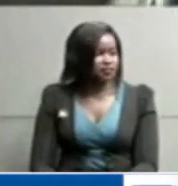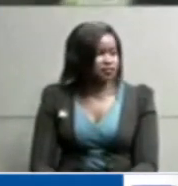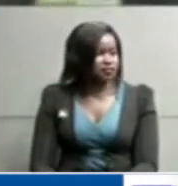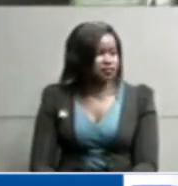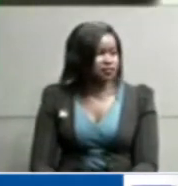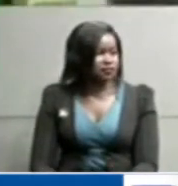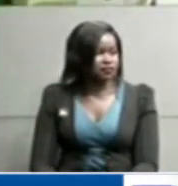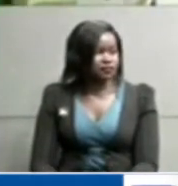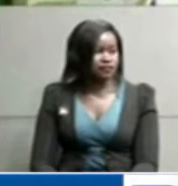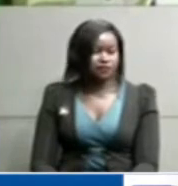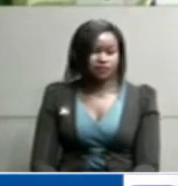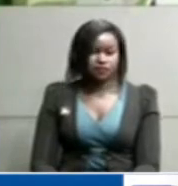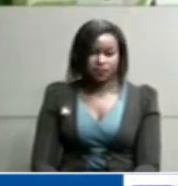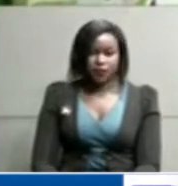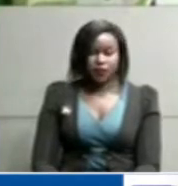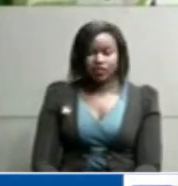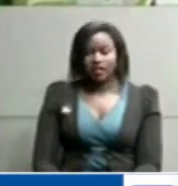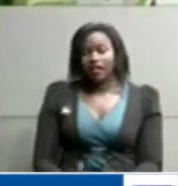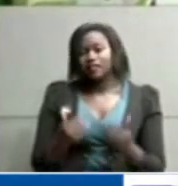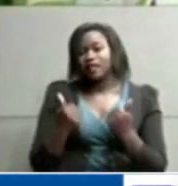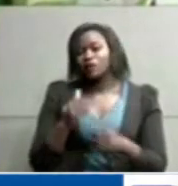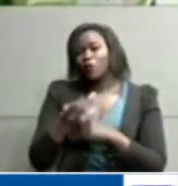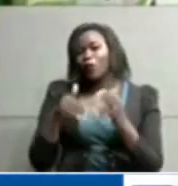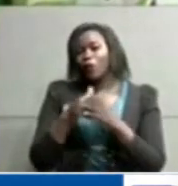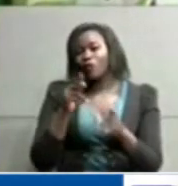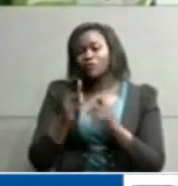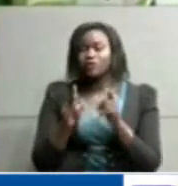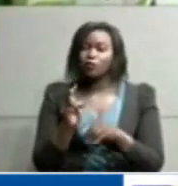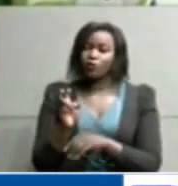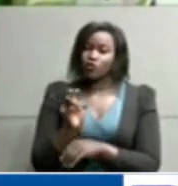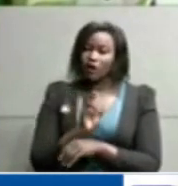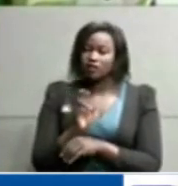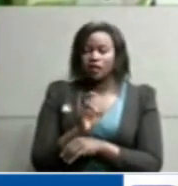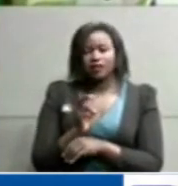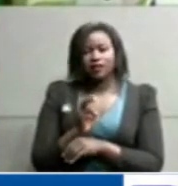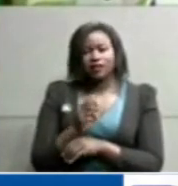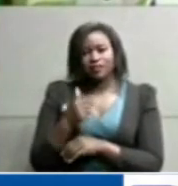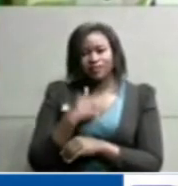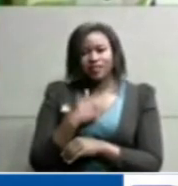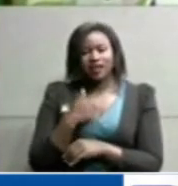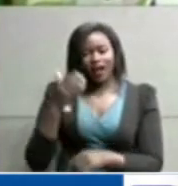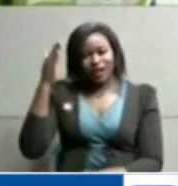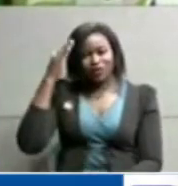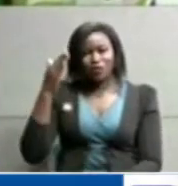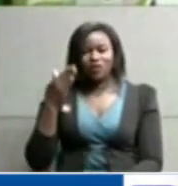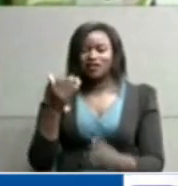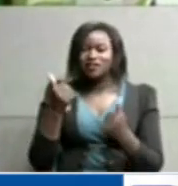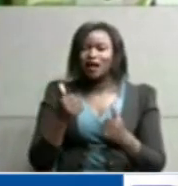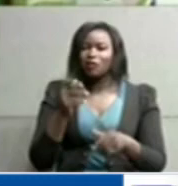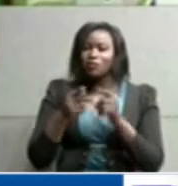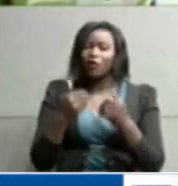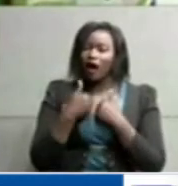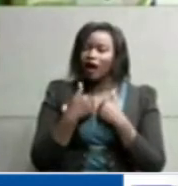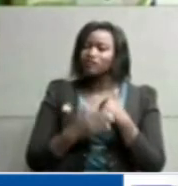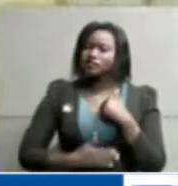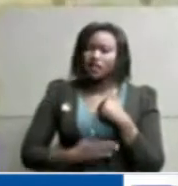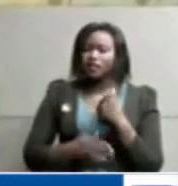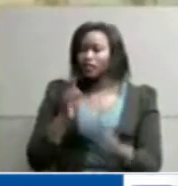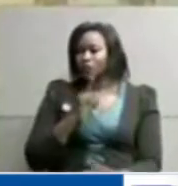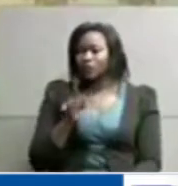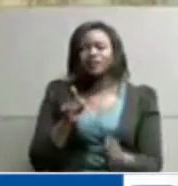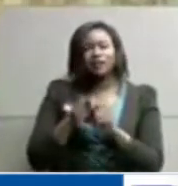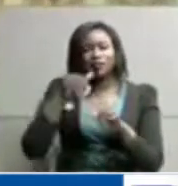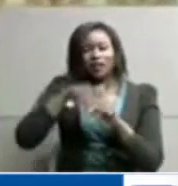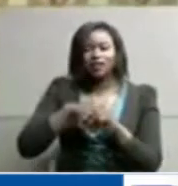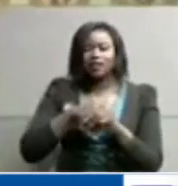Okay, dear viewers, I think everybody has become very science, including His Excellency. So what does